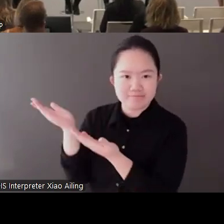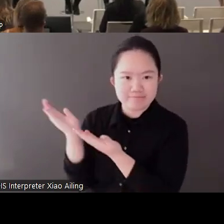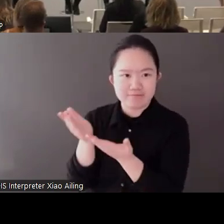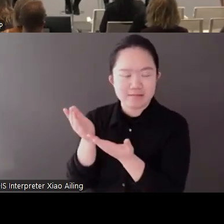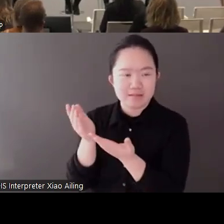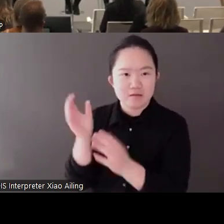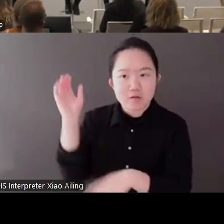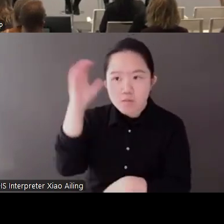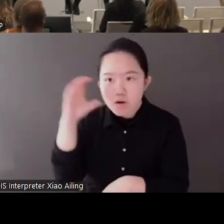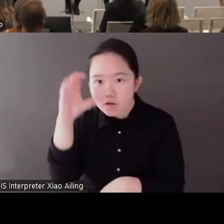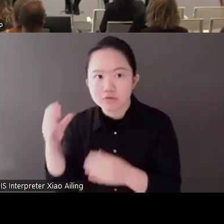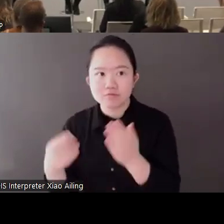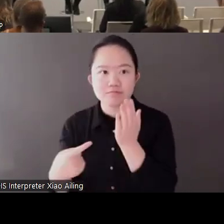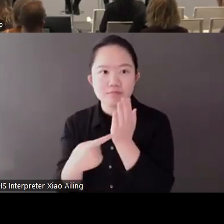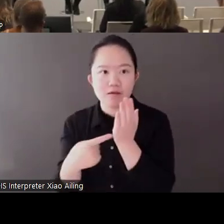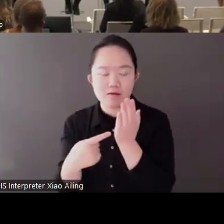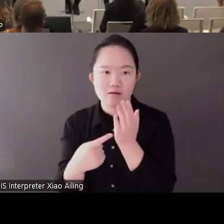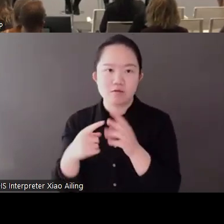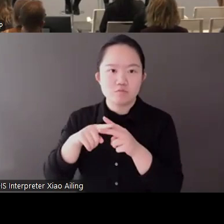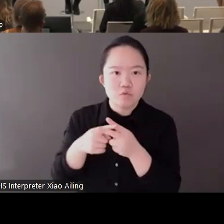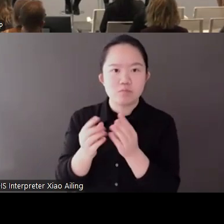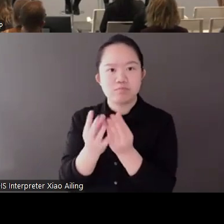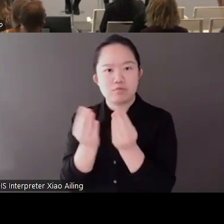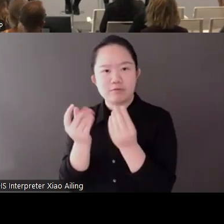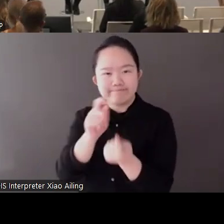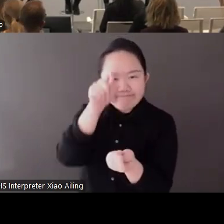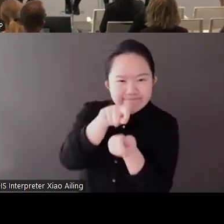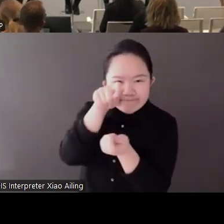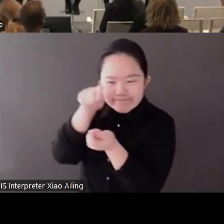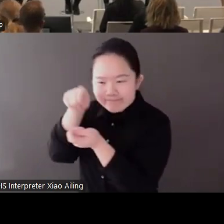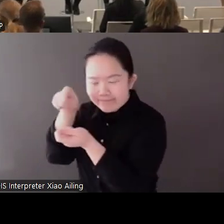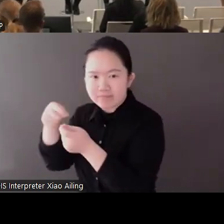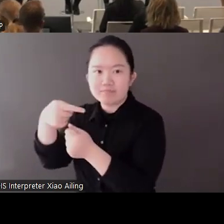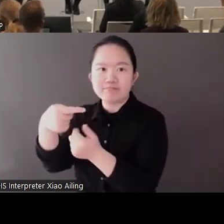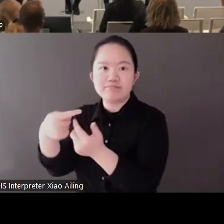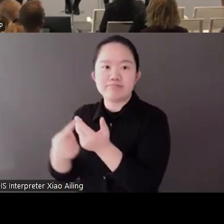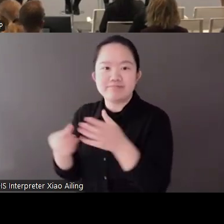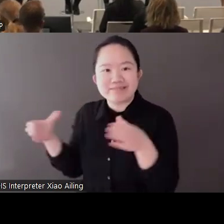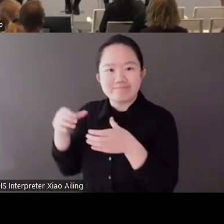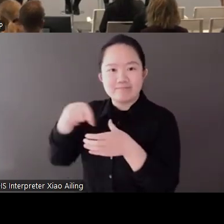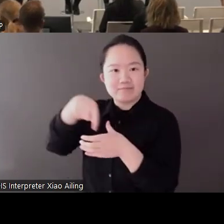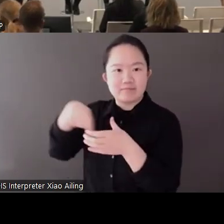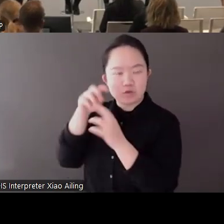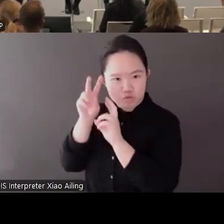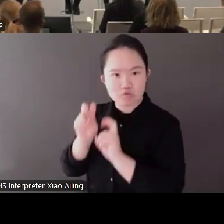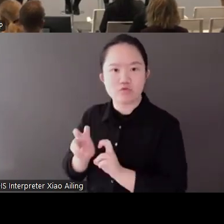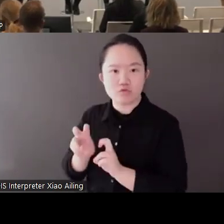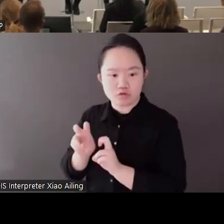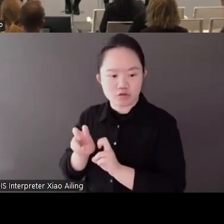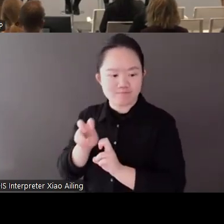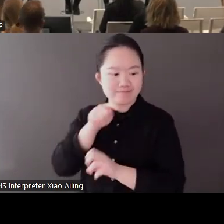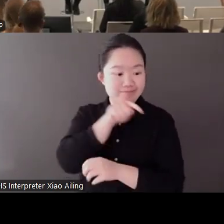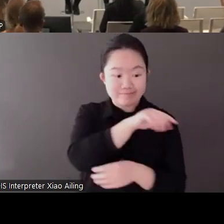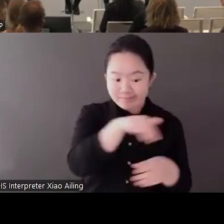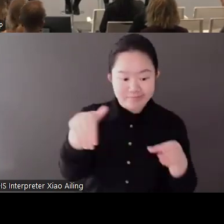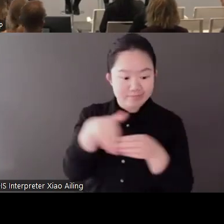on. And we have discovered this, and did anyone else look at it, and how was that? So we can share things and get our research much more valid and scientific